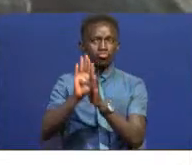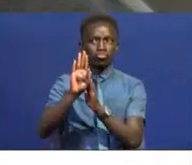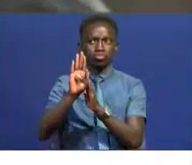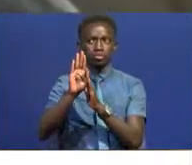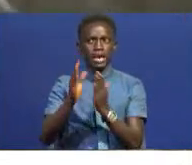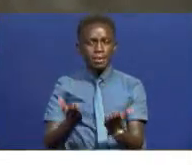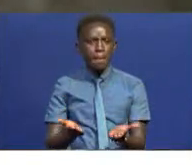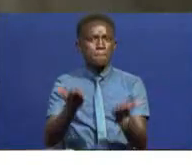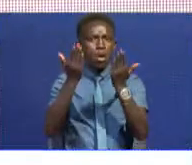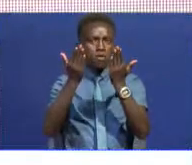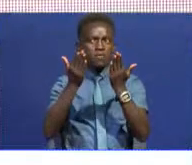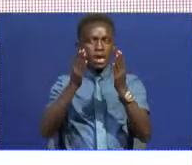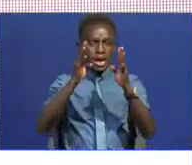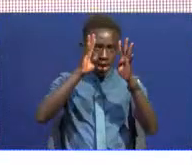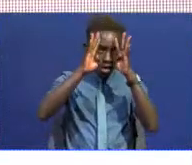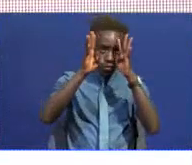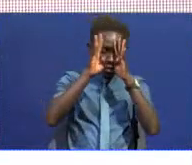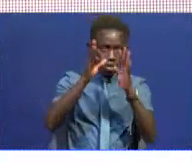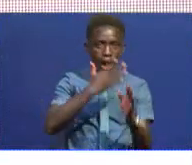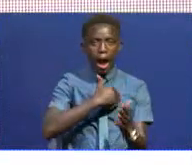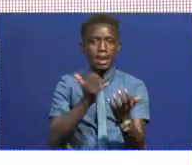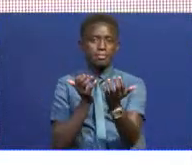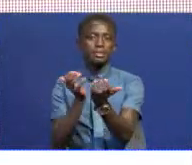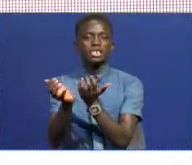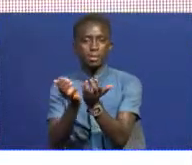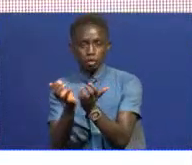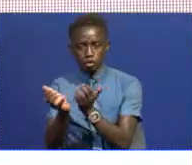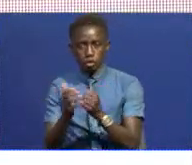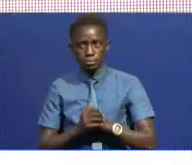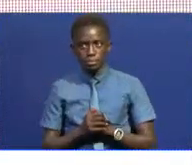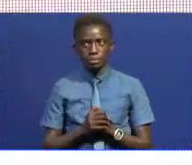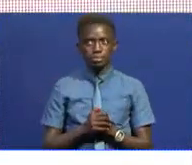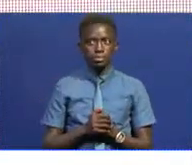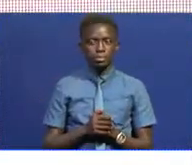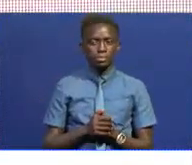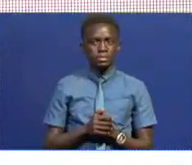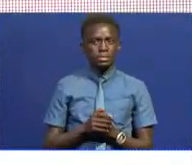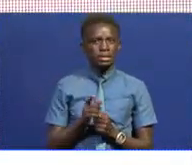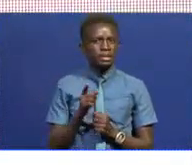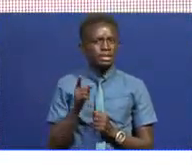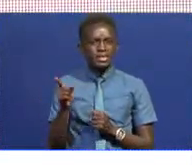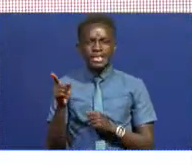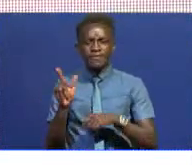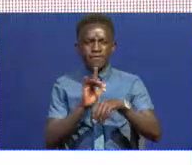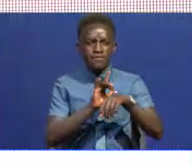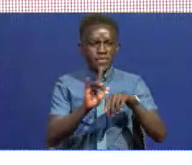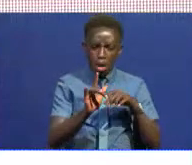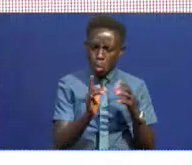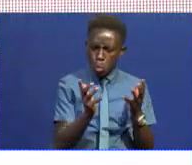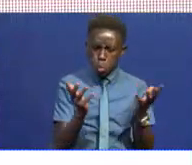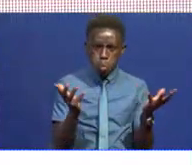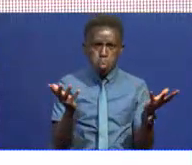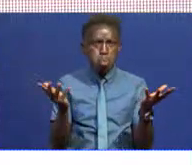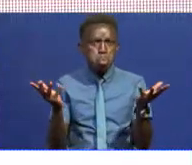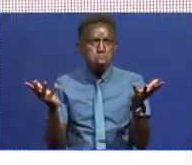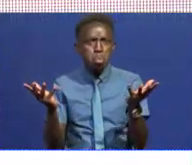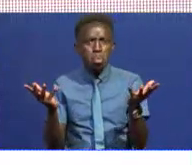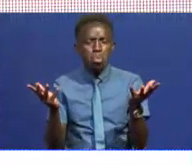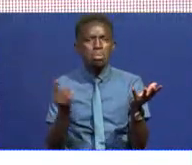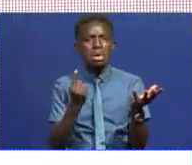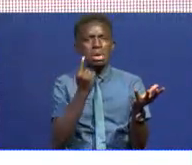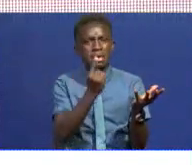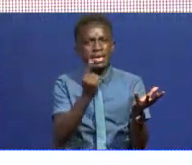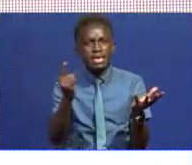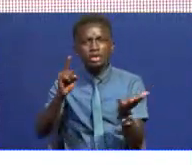and entrepreneurship. The net effect of this is that each and every location or